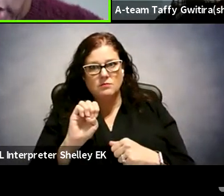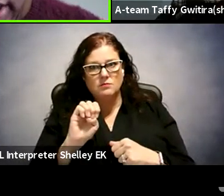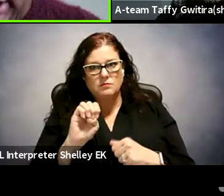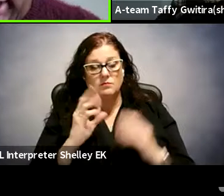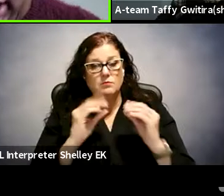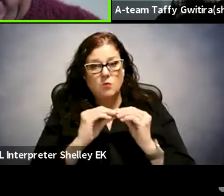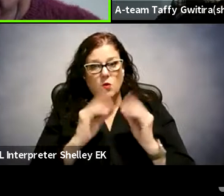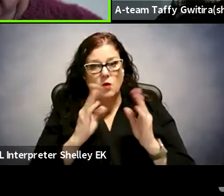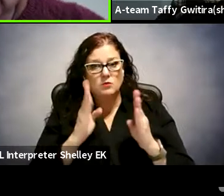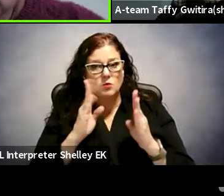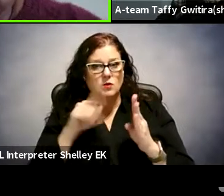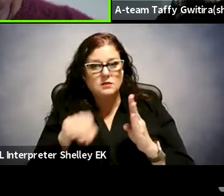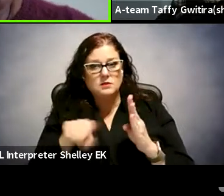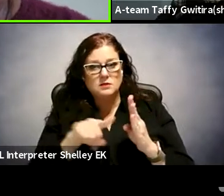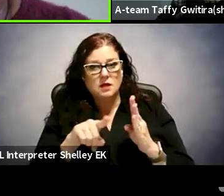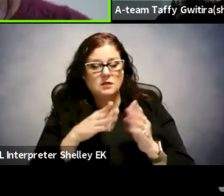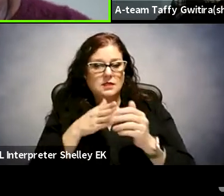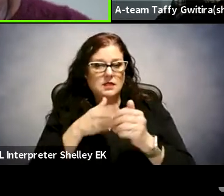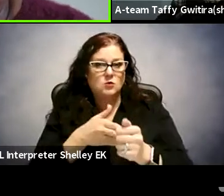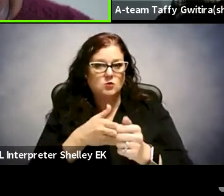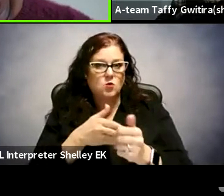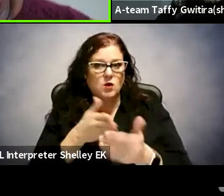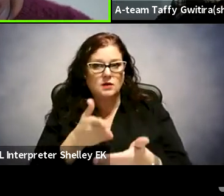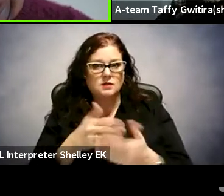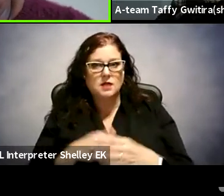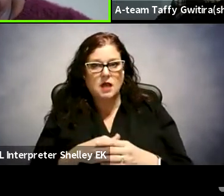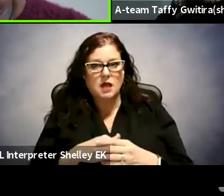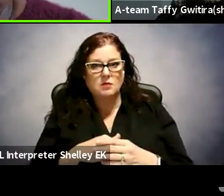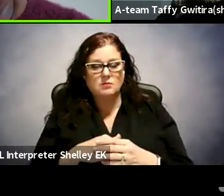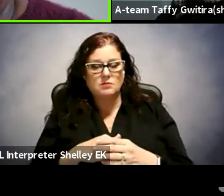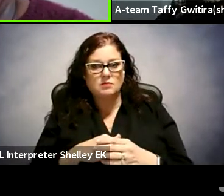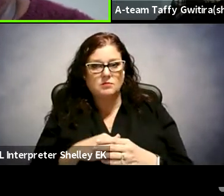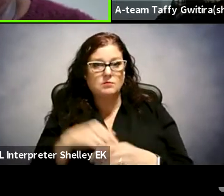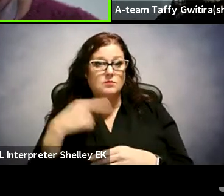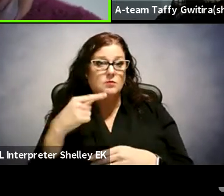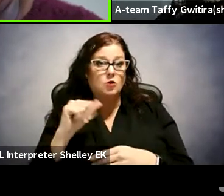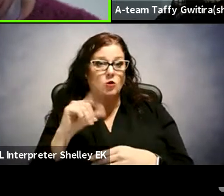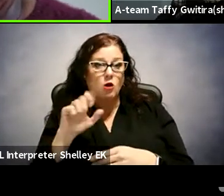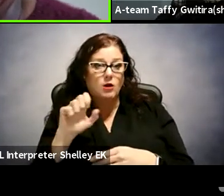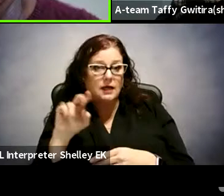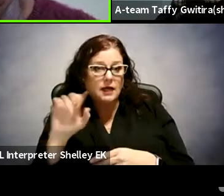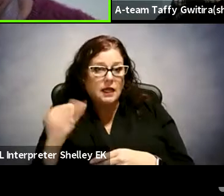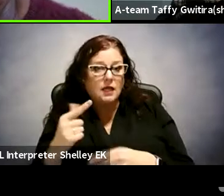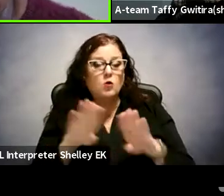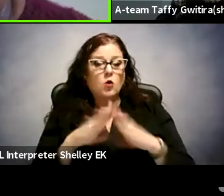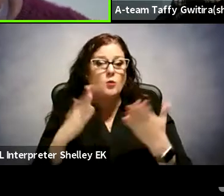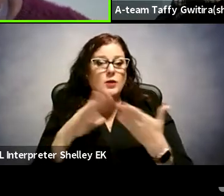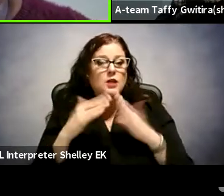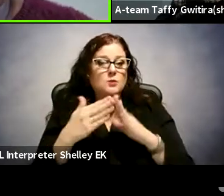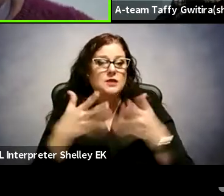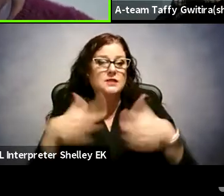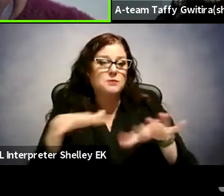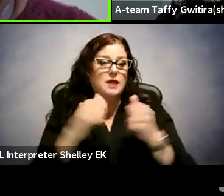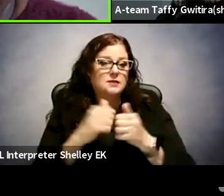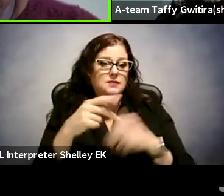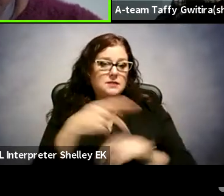more toward, geared toward like gardening or open community spaces and parks.